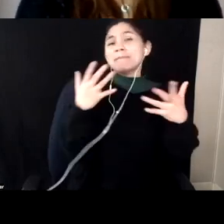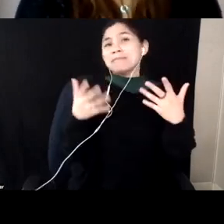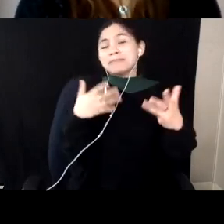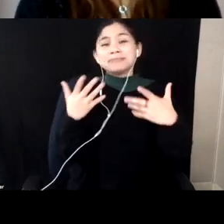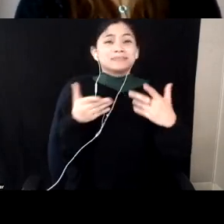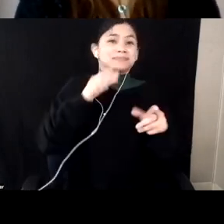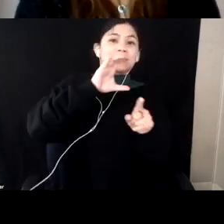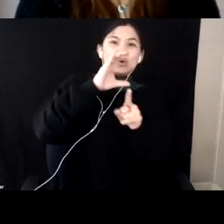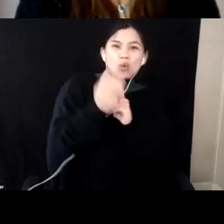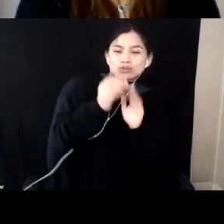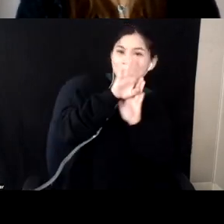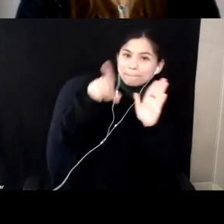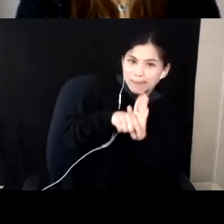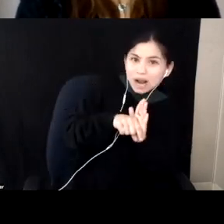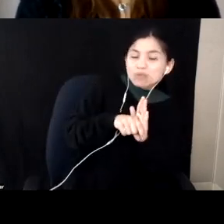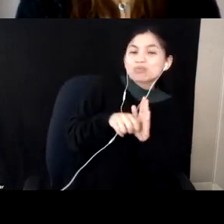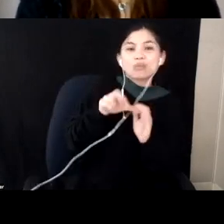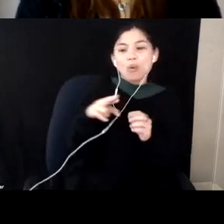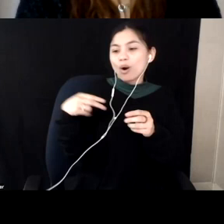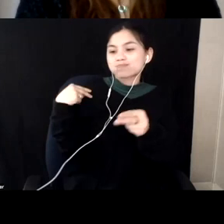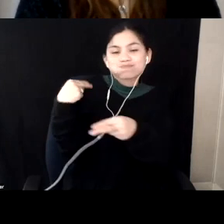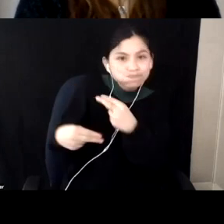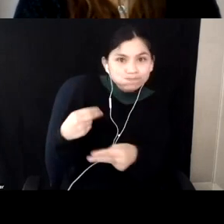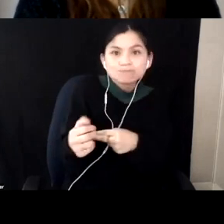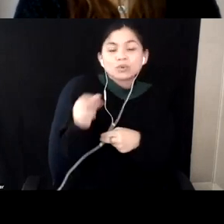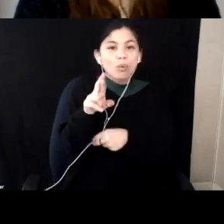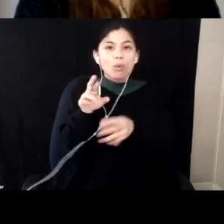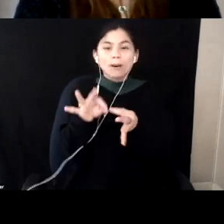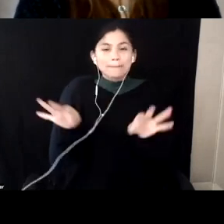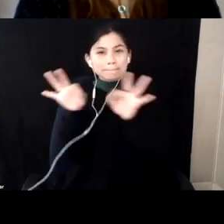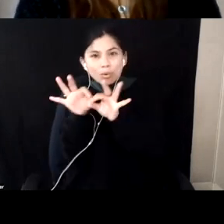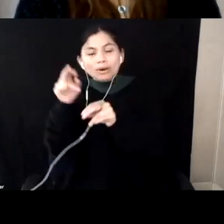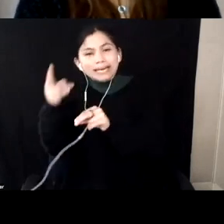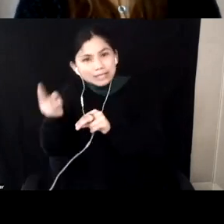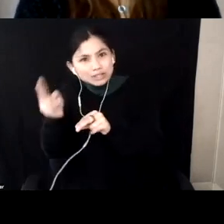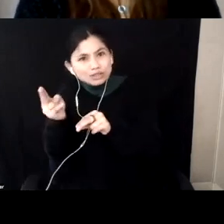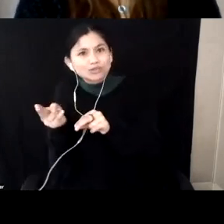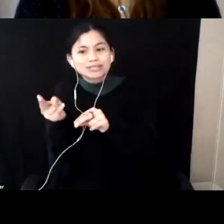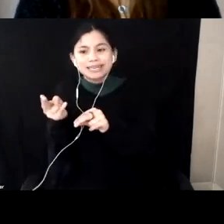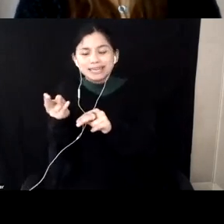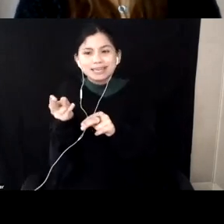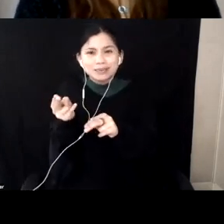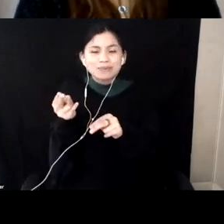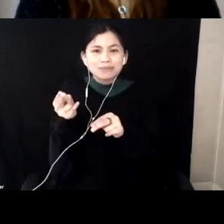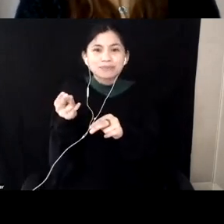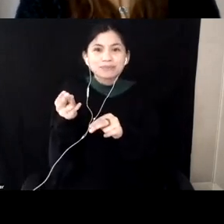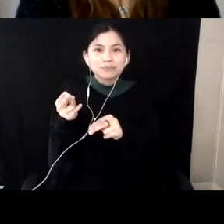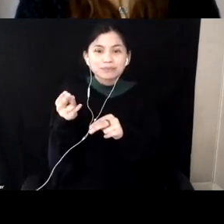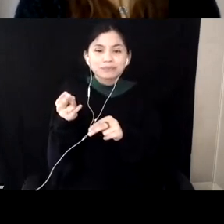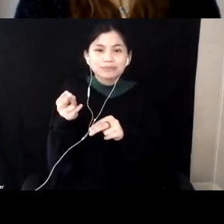their cultural background or heritage, or important history, you know,